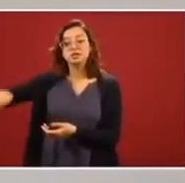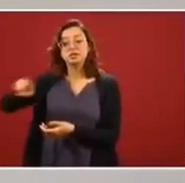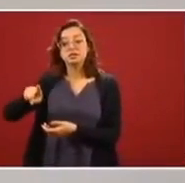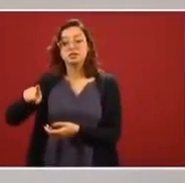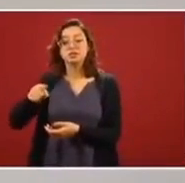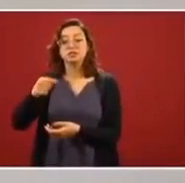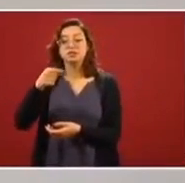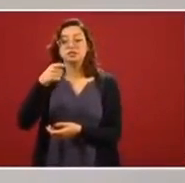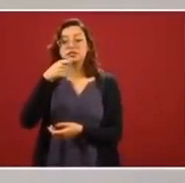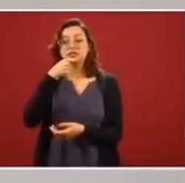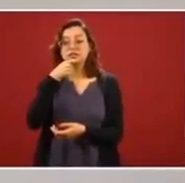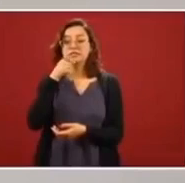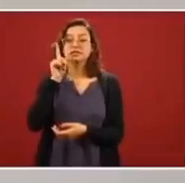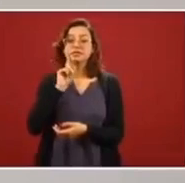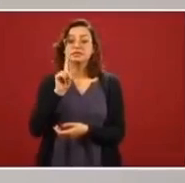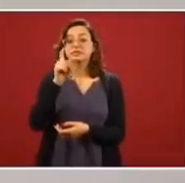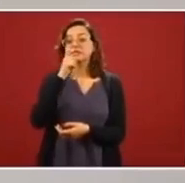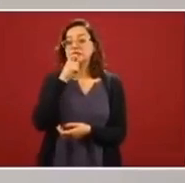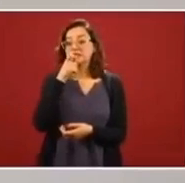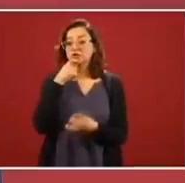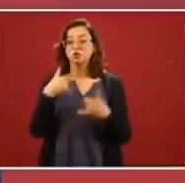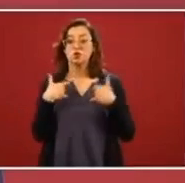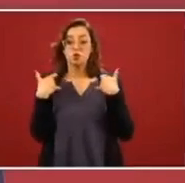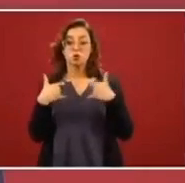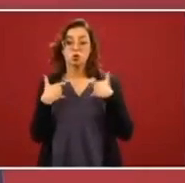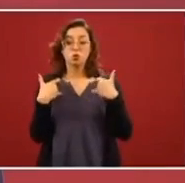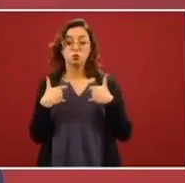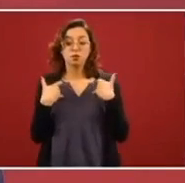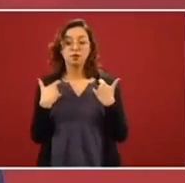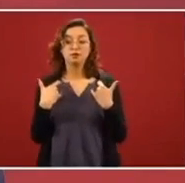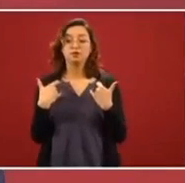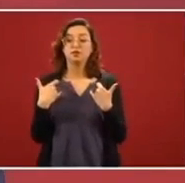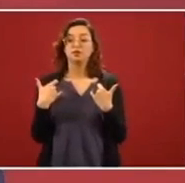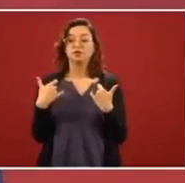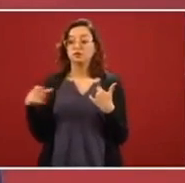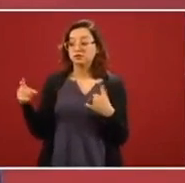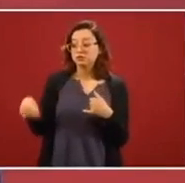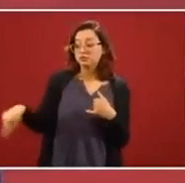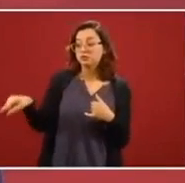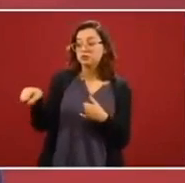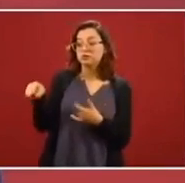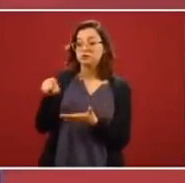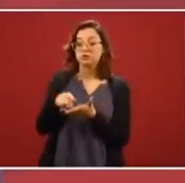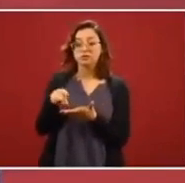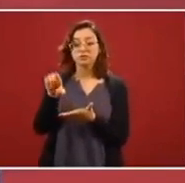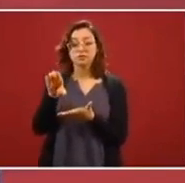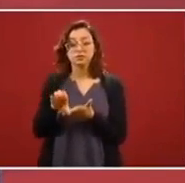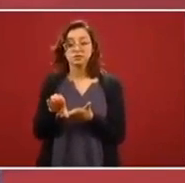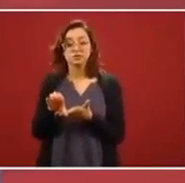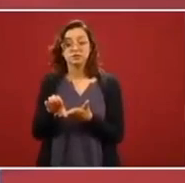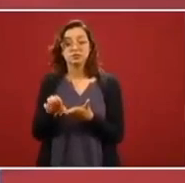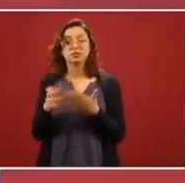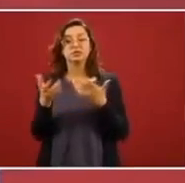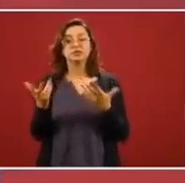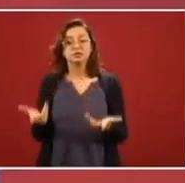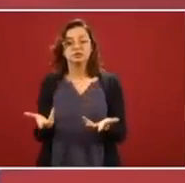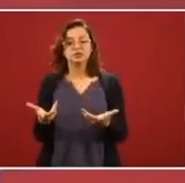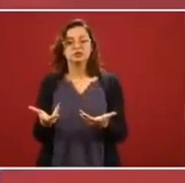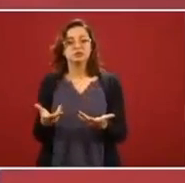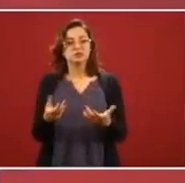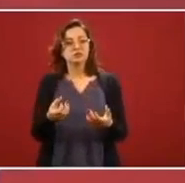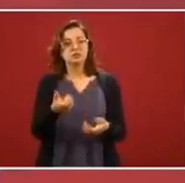al niño, a las niñas, a los adolescentes inclusive, esa necesidad de empezar a ver una